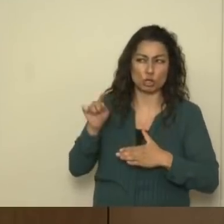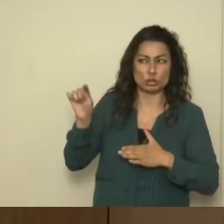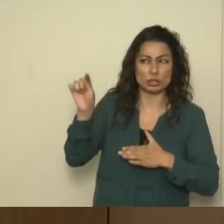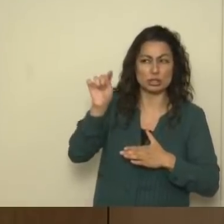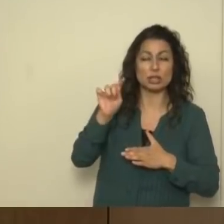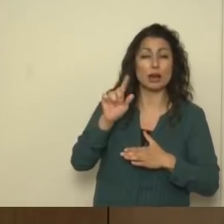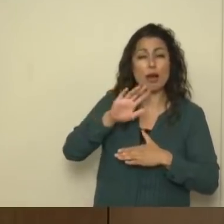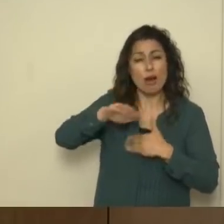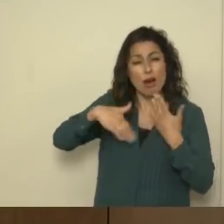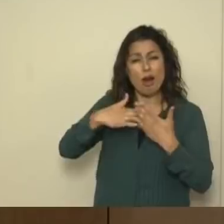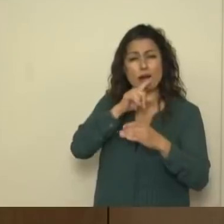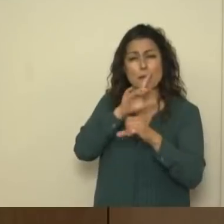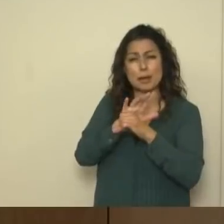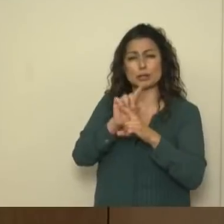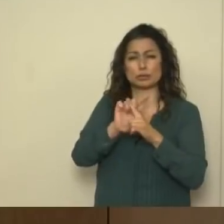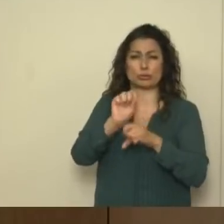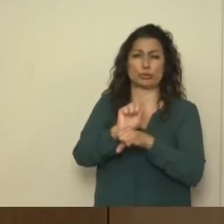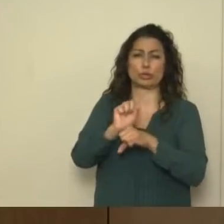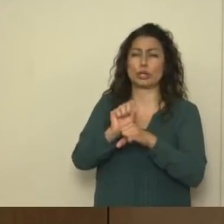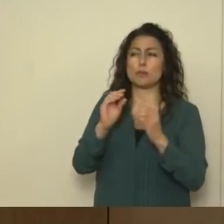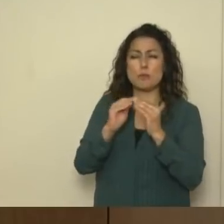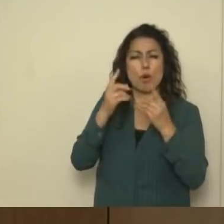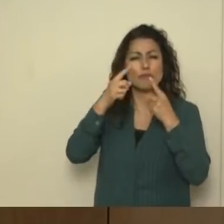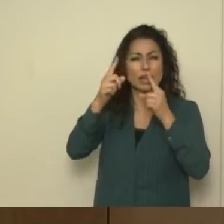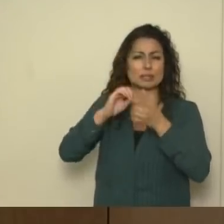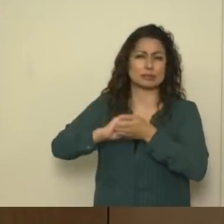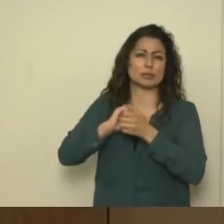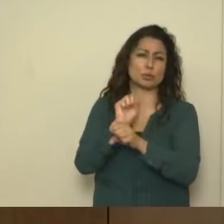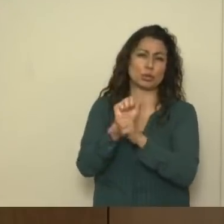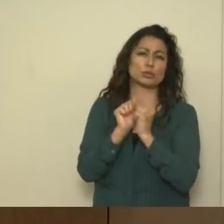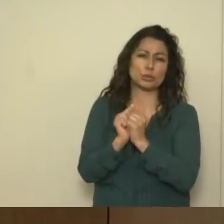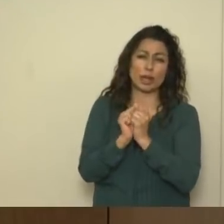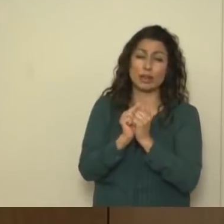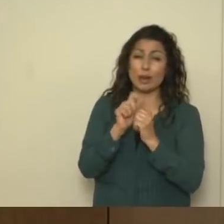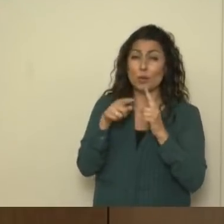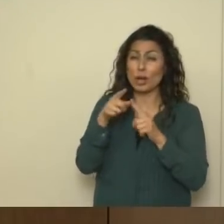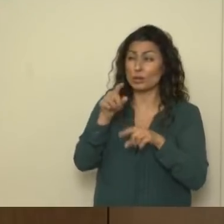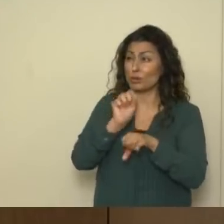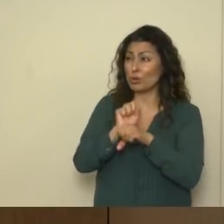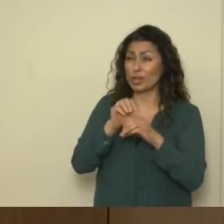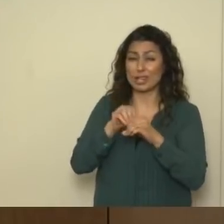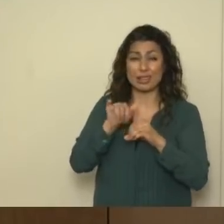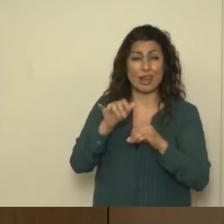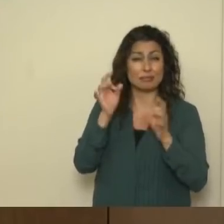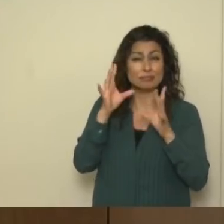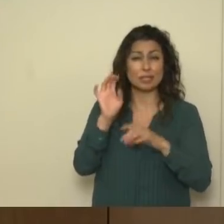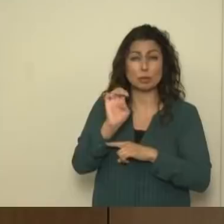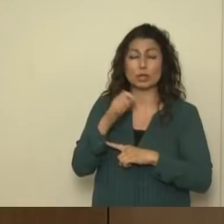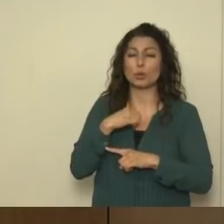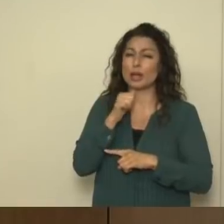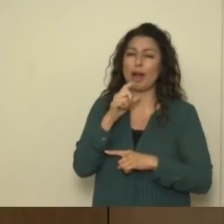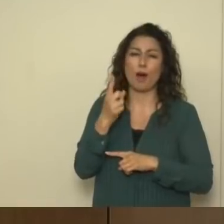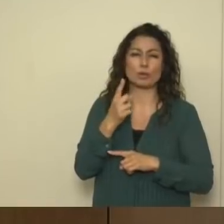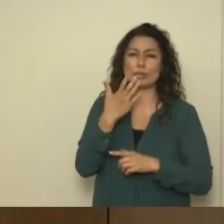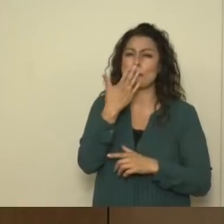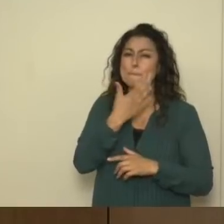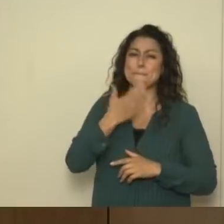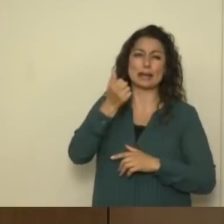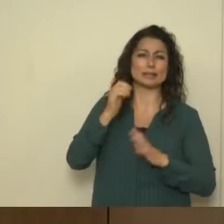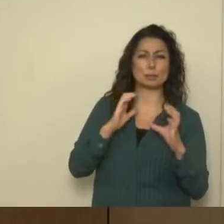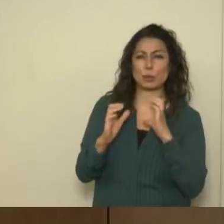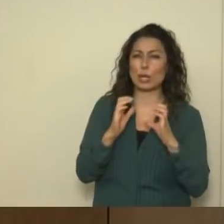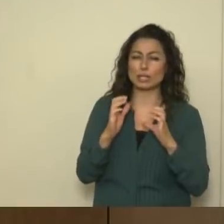all committed to being more effective partners. When you're combating and you're living in an emergency, we don't always communicate as well as we